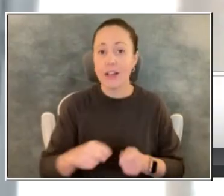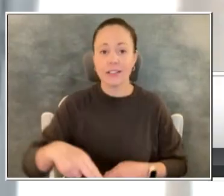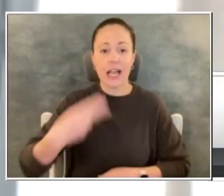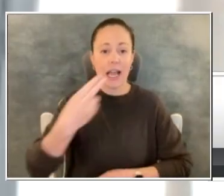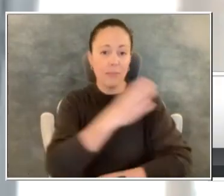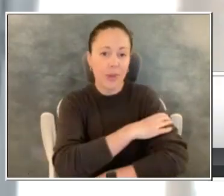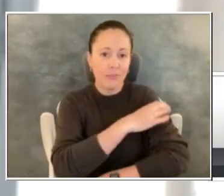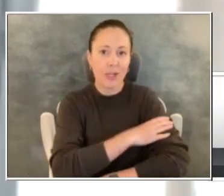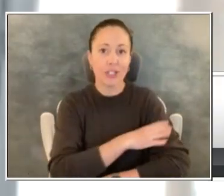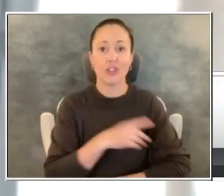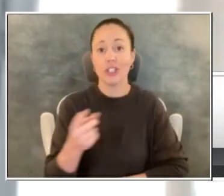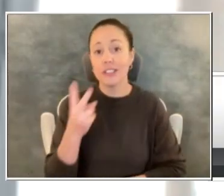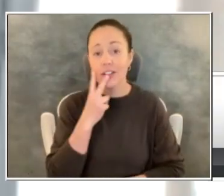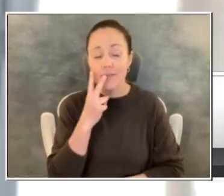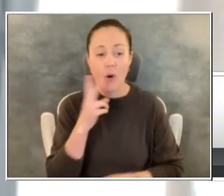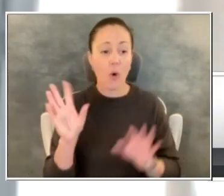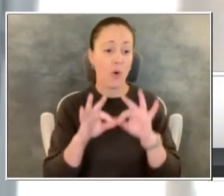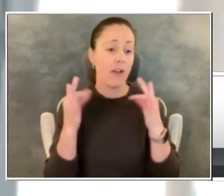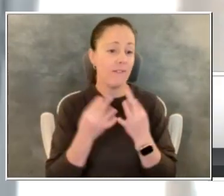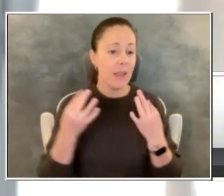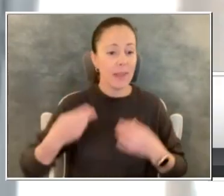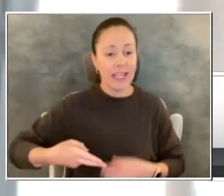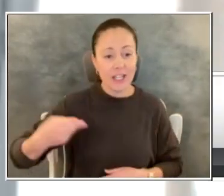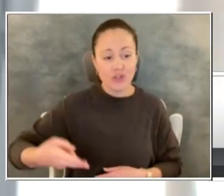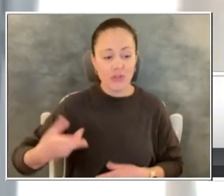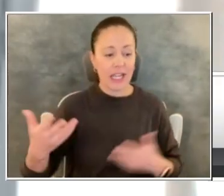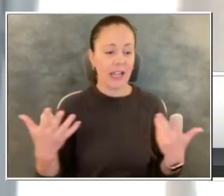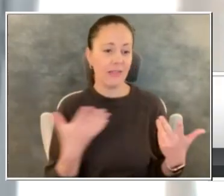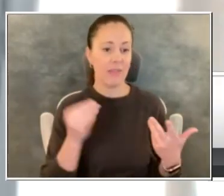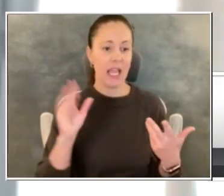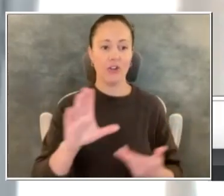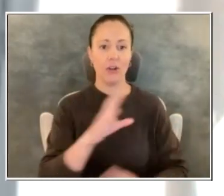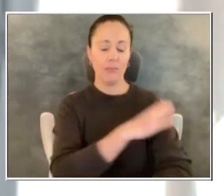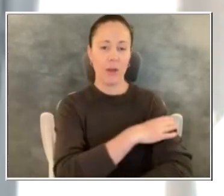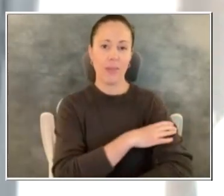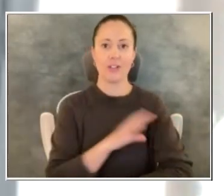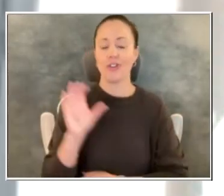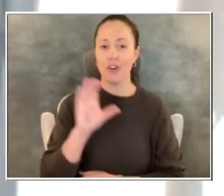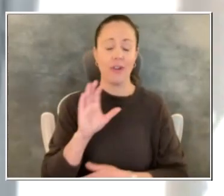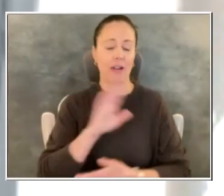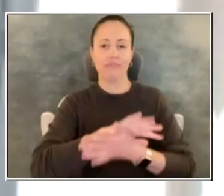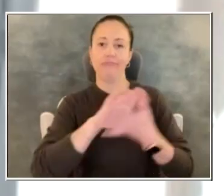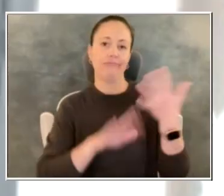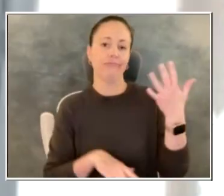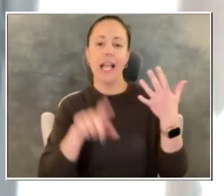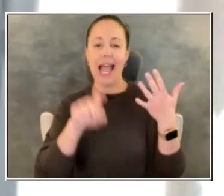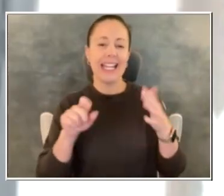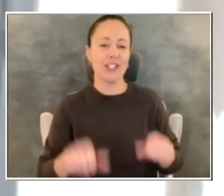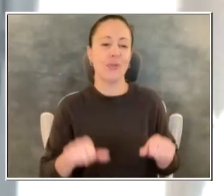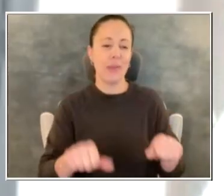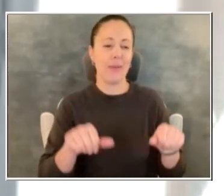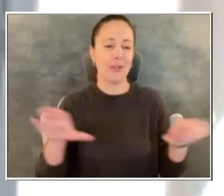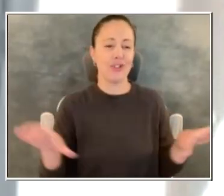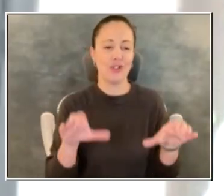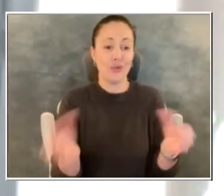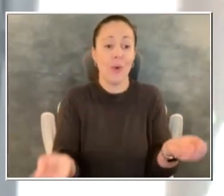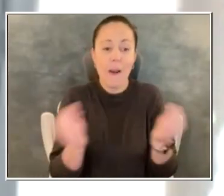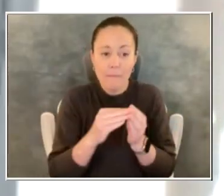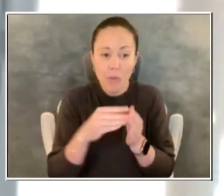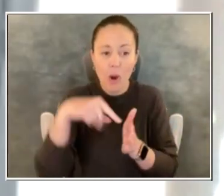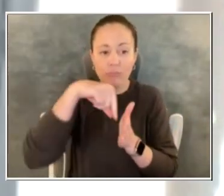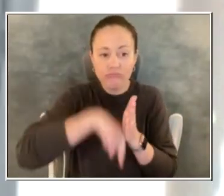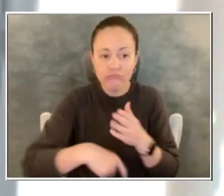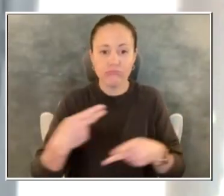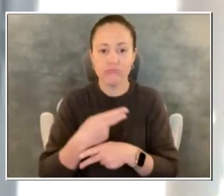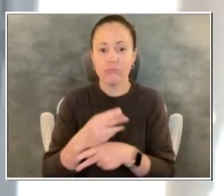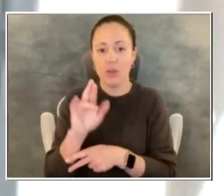smoked, family history, and her blood pressure, cholesterol. So I need to be able to do a preliminary set of what her risk would be before